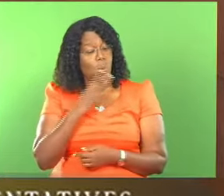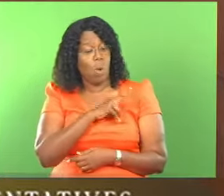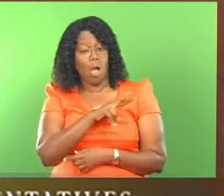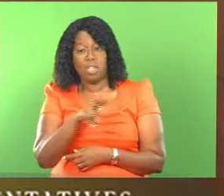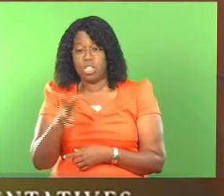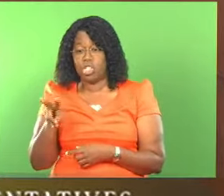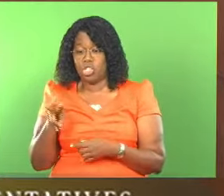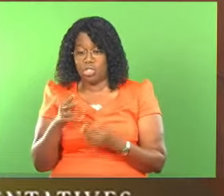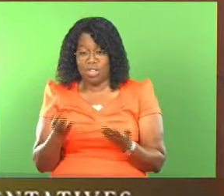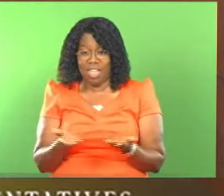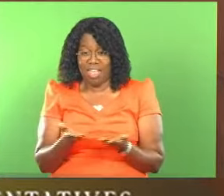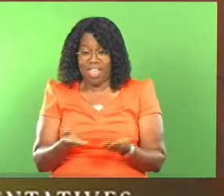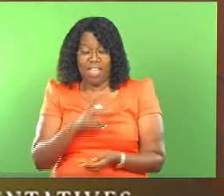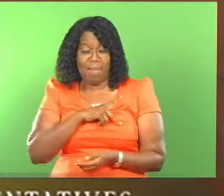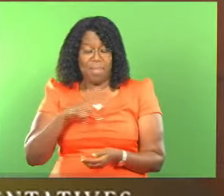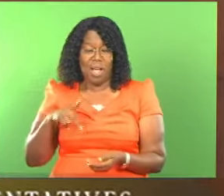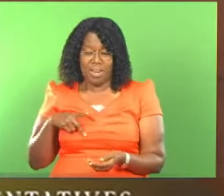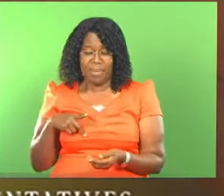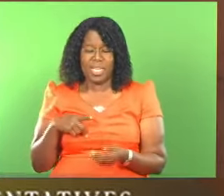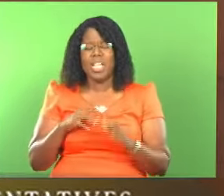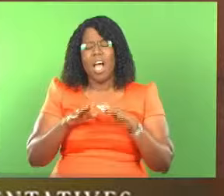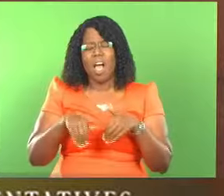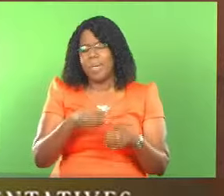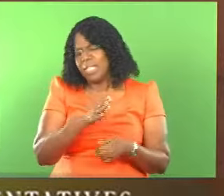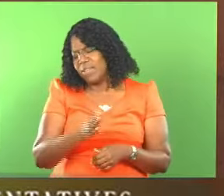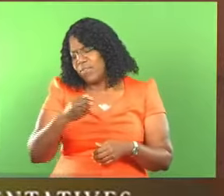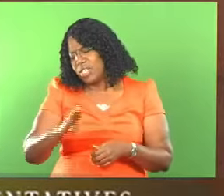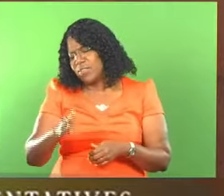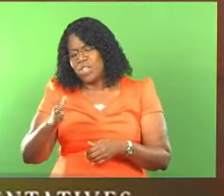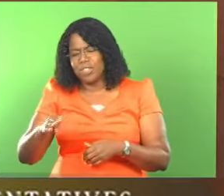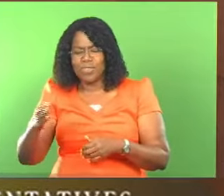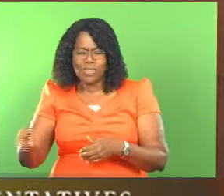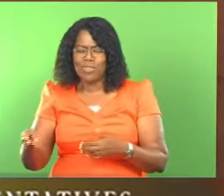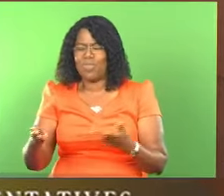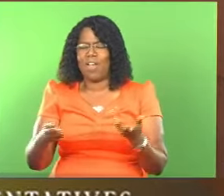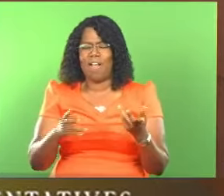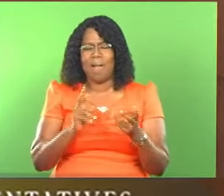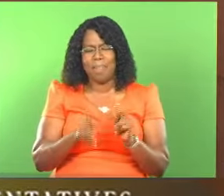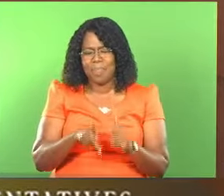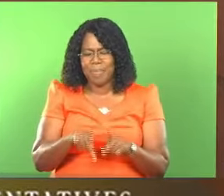living symbol of our diverse democratic journey.